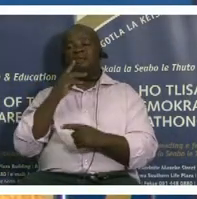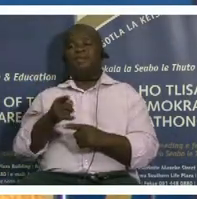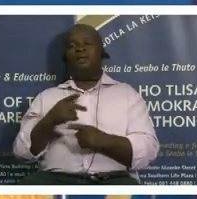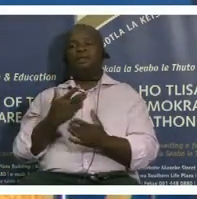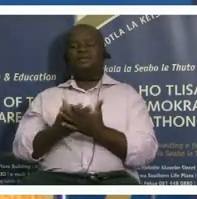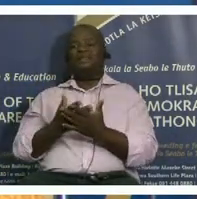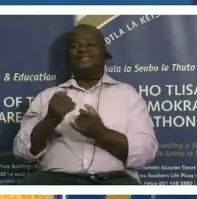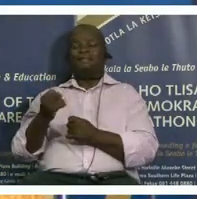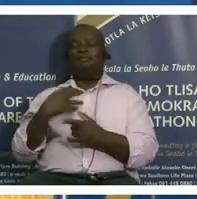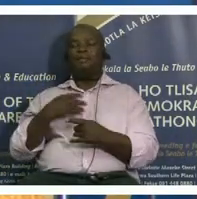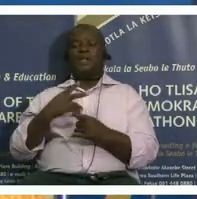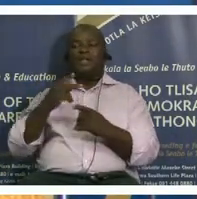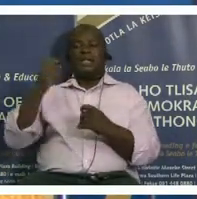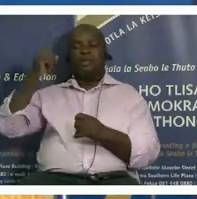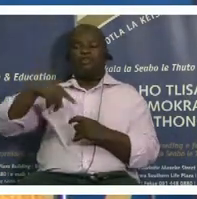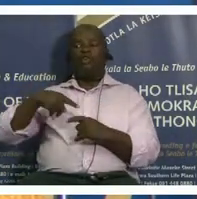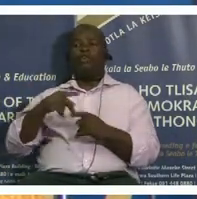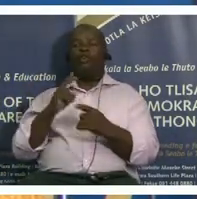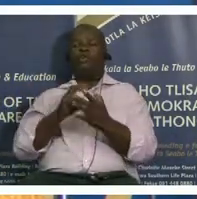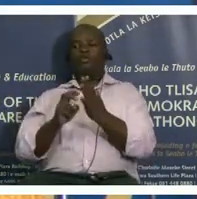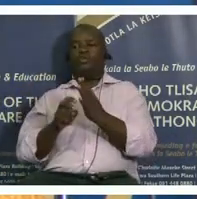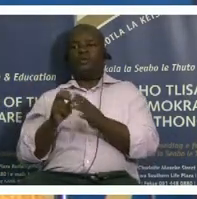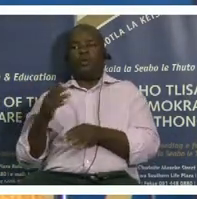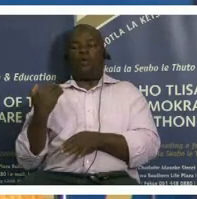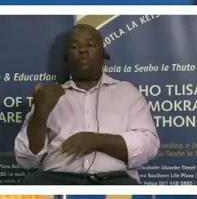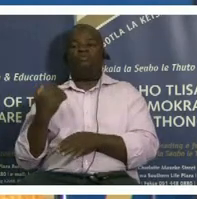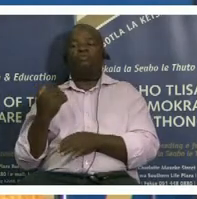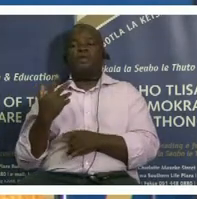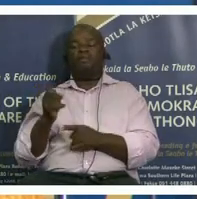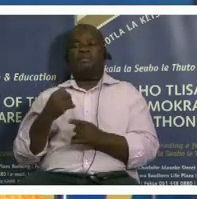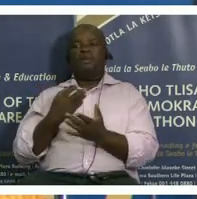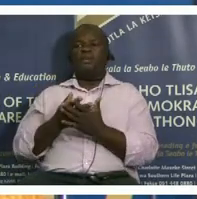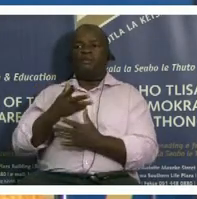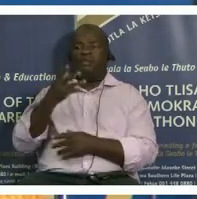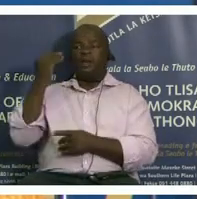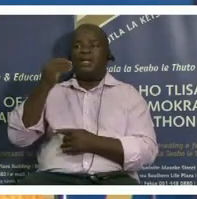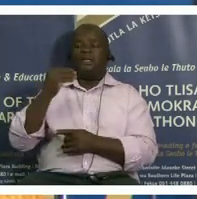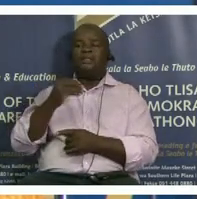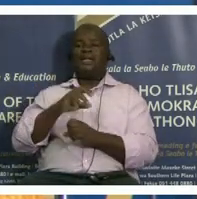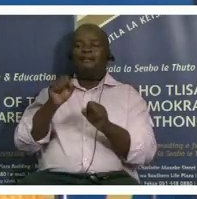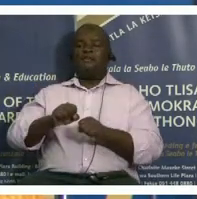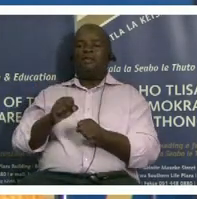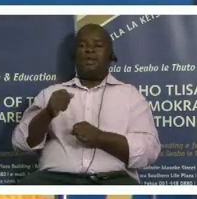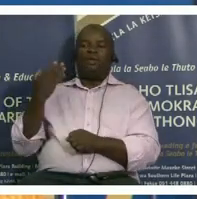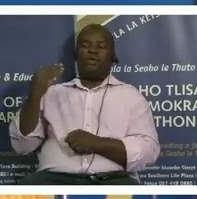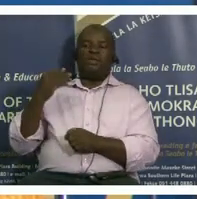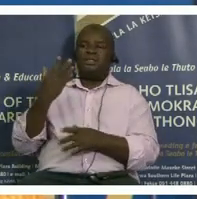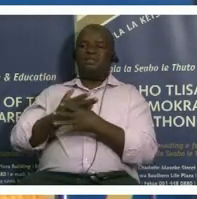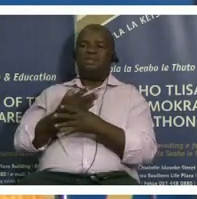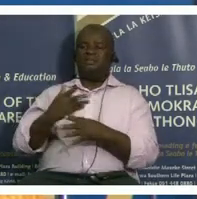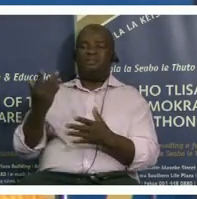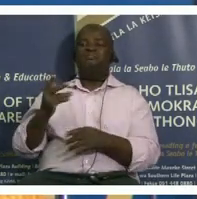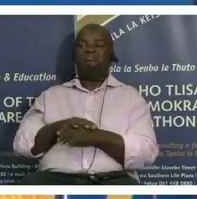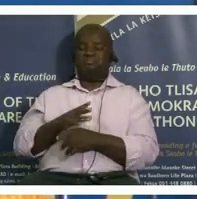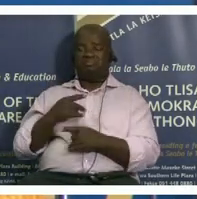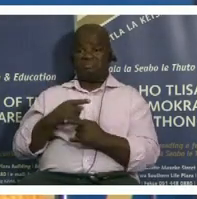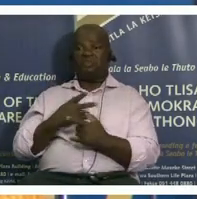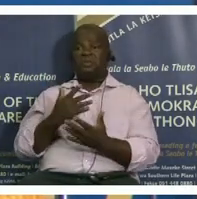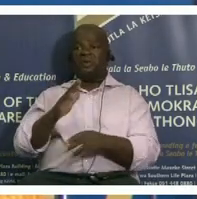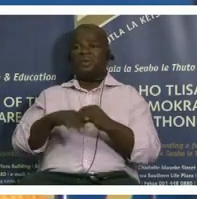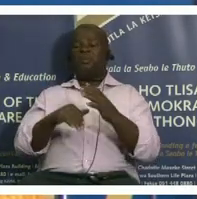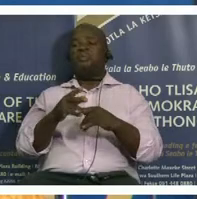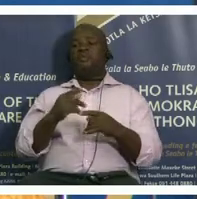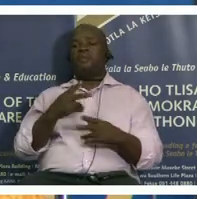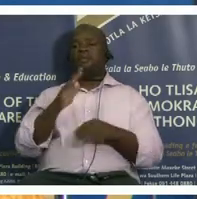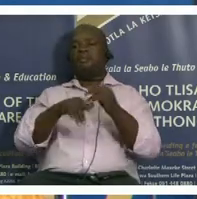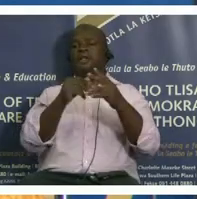the courage to turn your back on the old formulas, and the courage to invent the future,